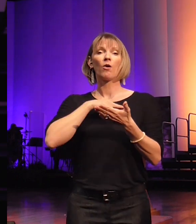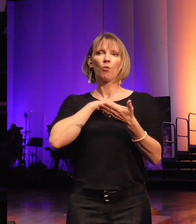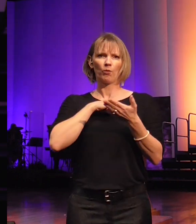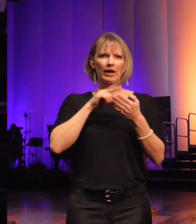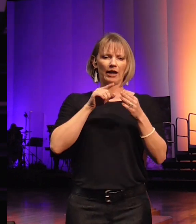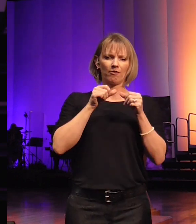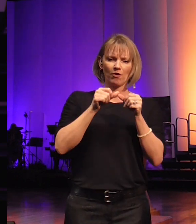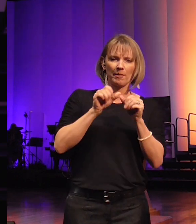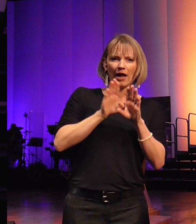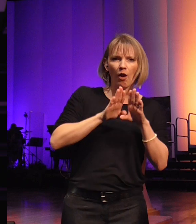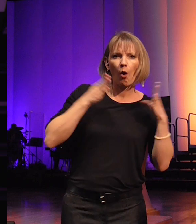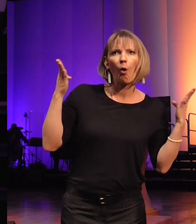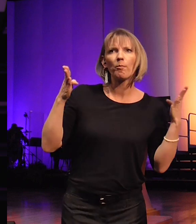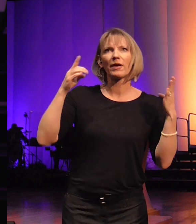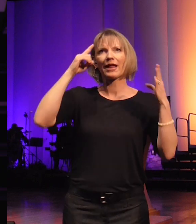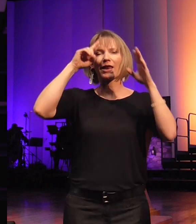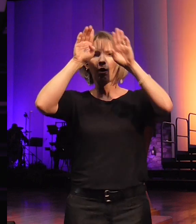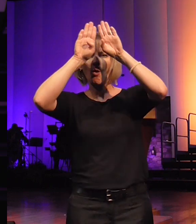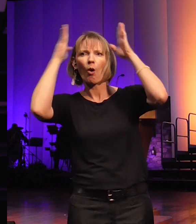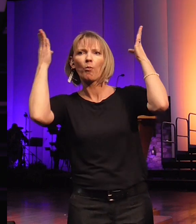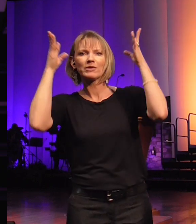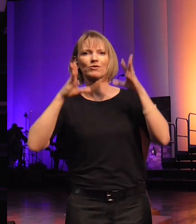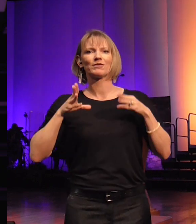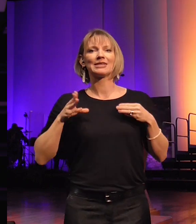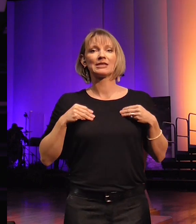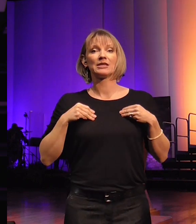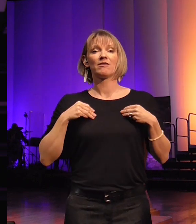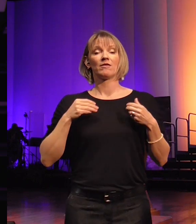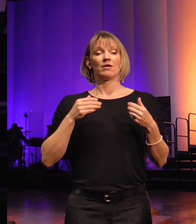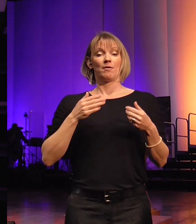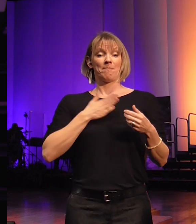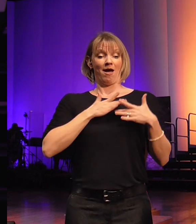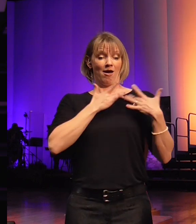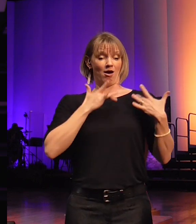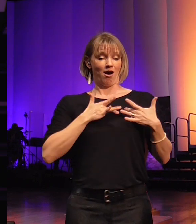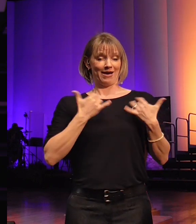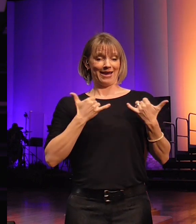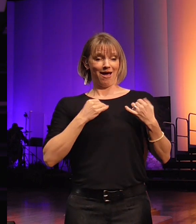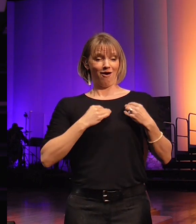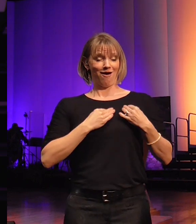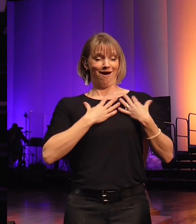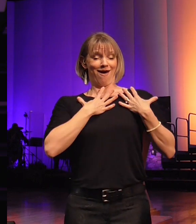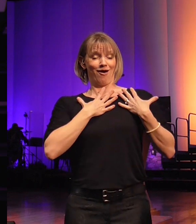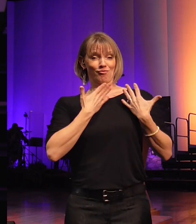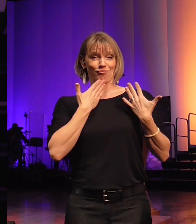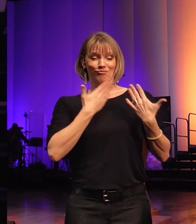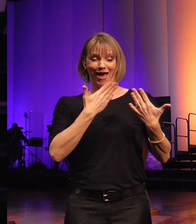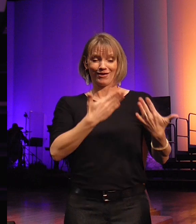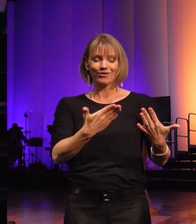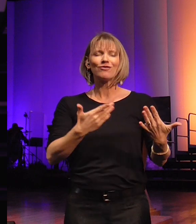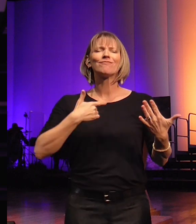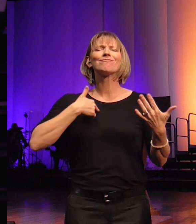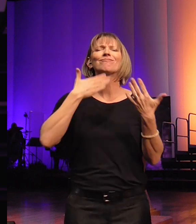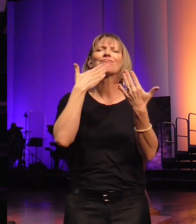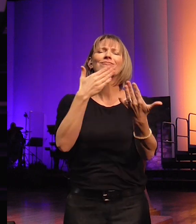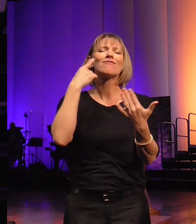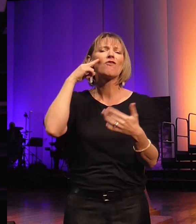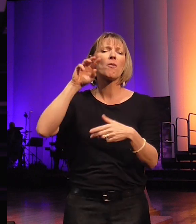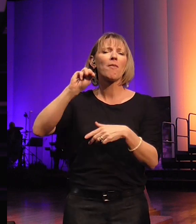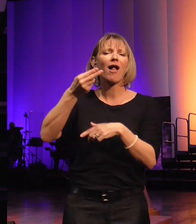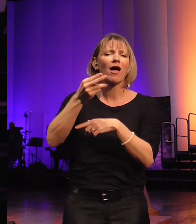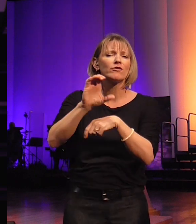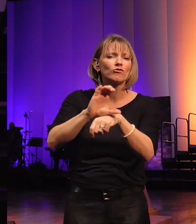receive. So with gratitude filling my heart, giving thanks for Mile High